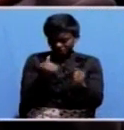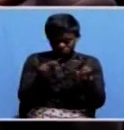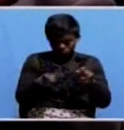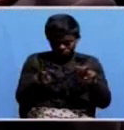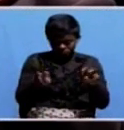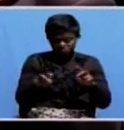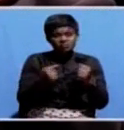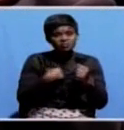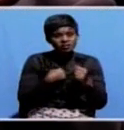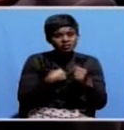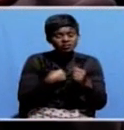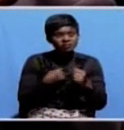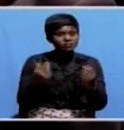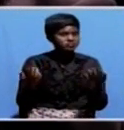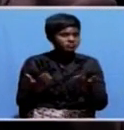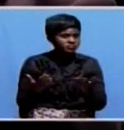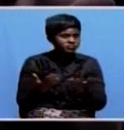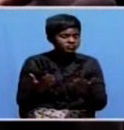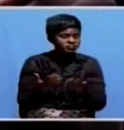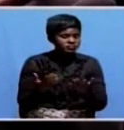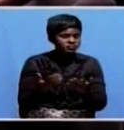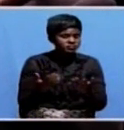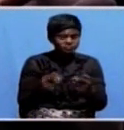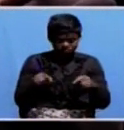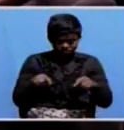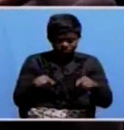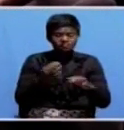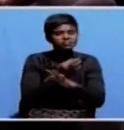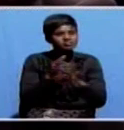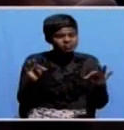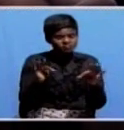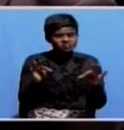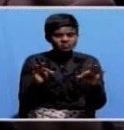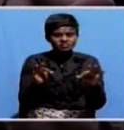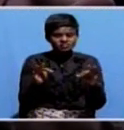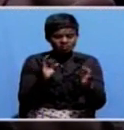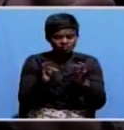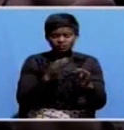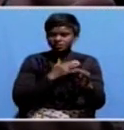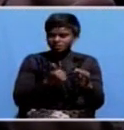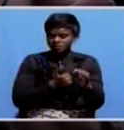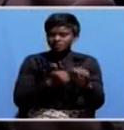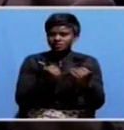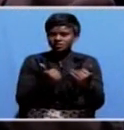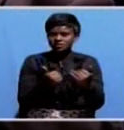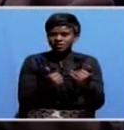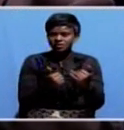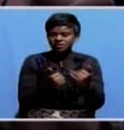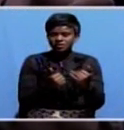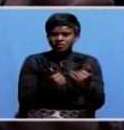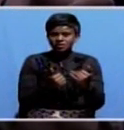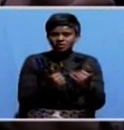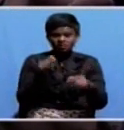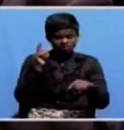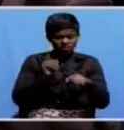or coming to investigate you? Because it's a liberalized environment. If I want to drown myself in beer, I will not